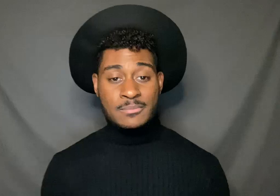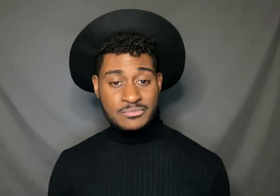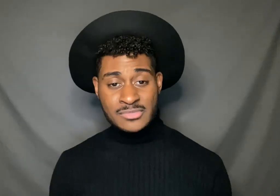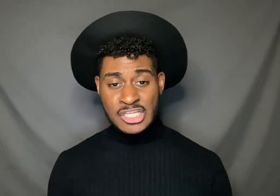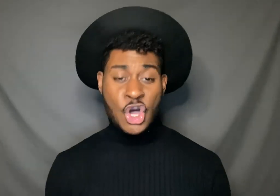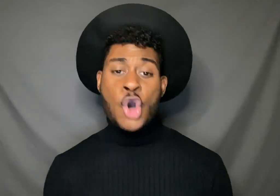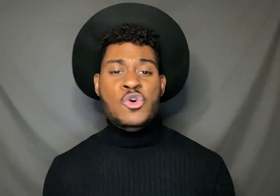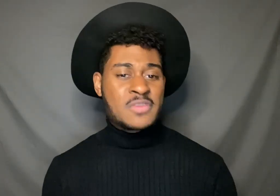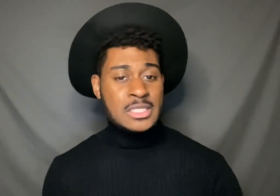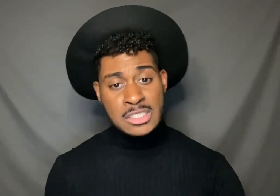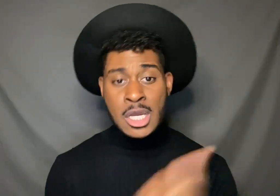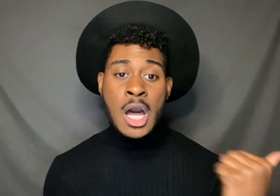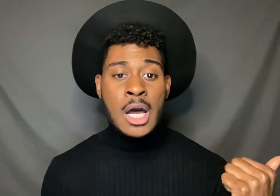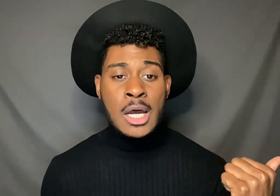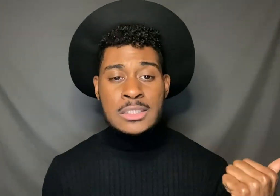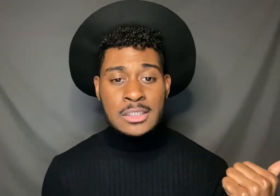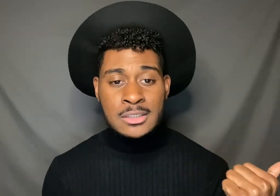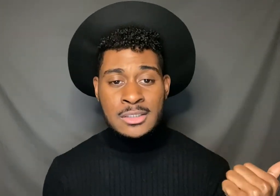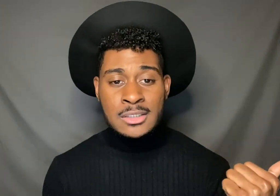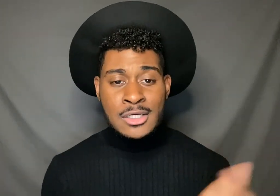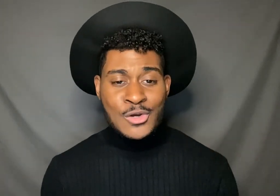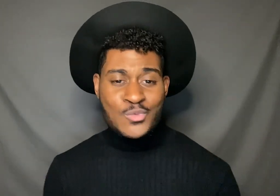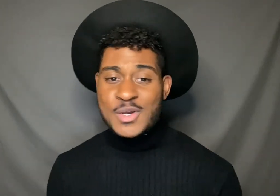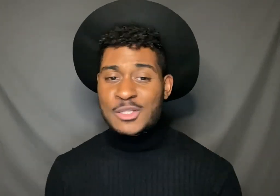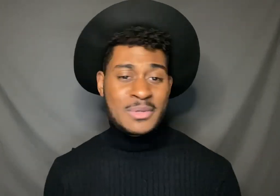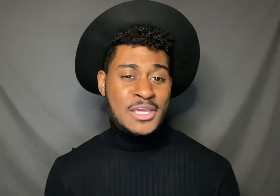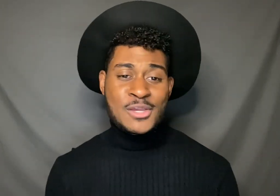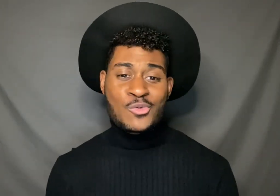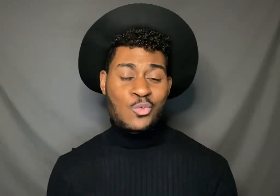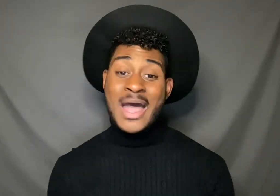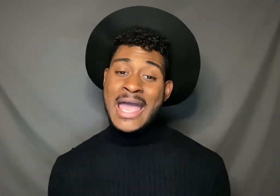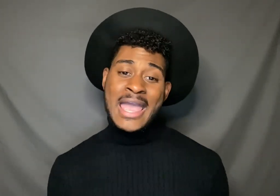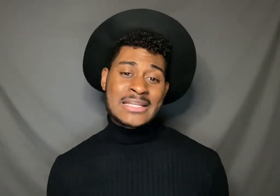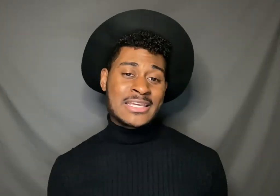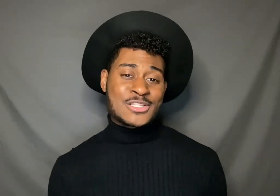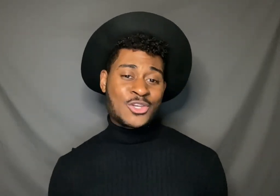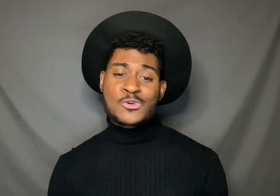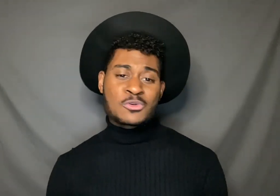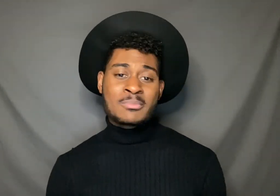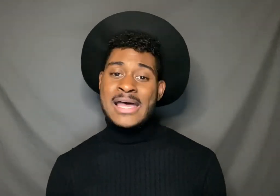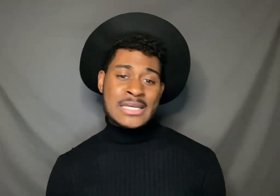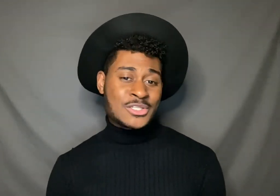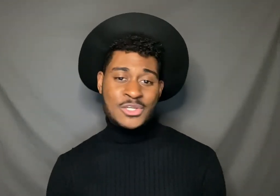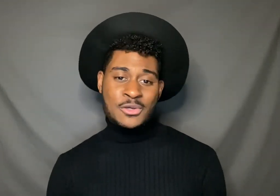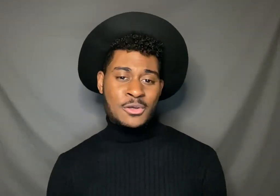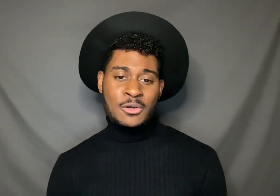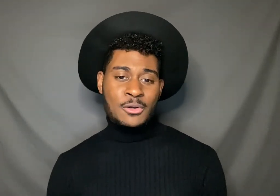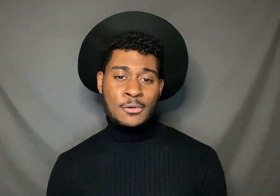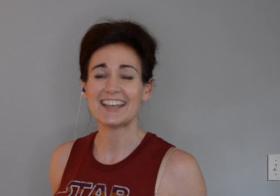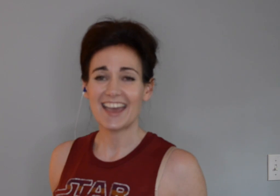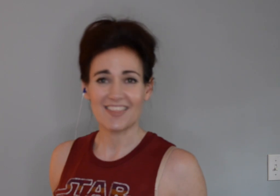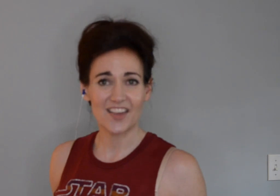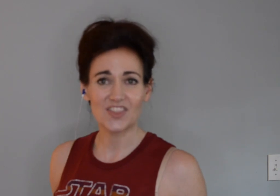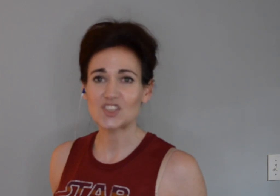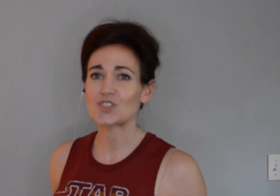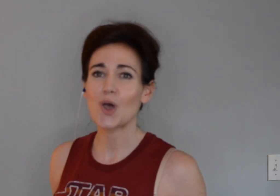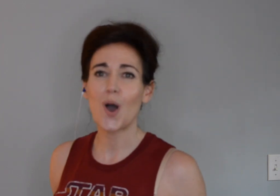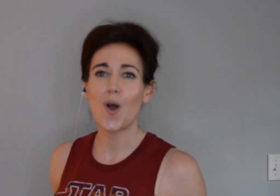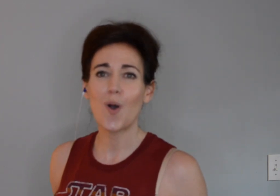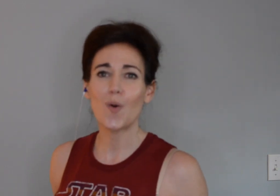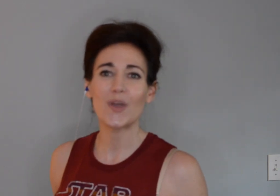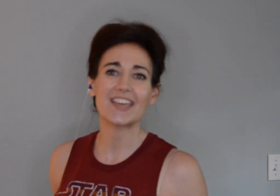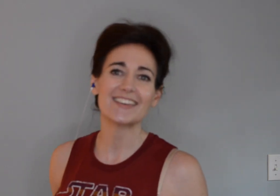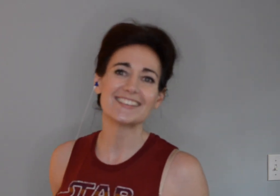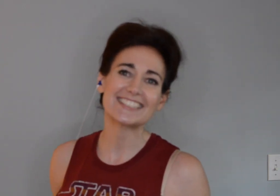when COVID's gone, we'll be right here to remind you that the